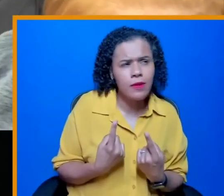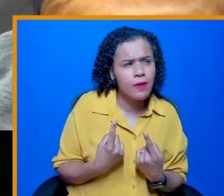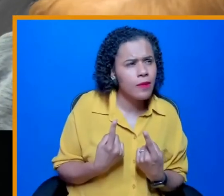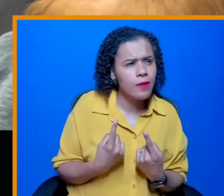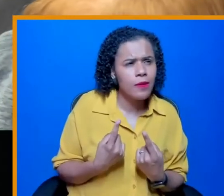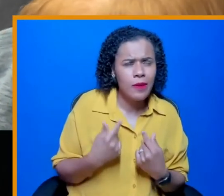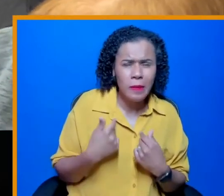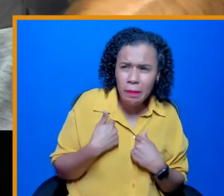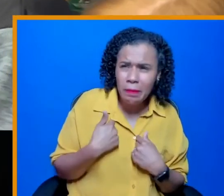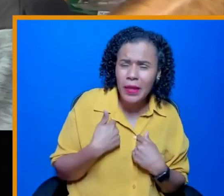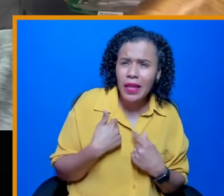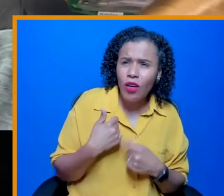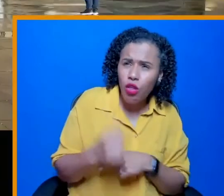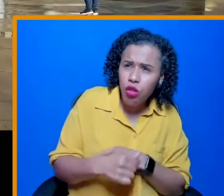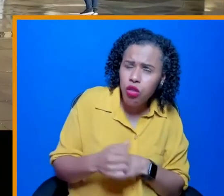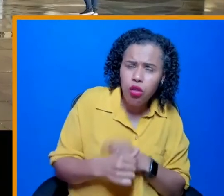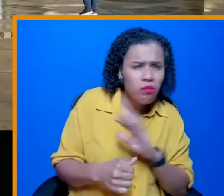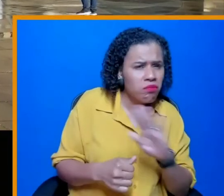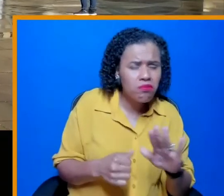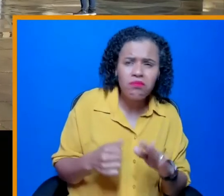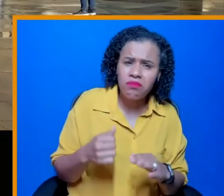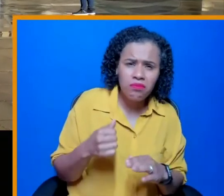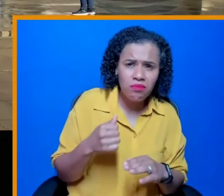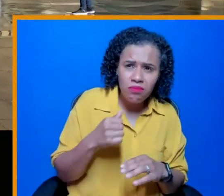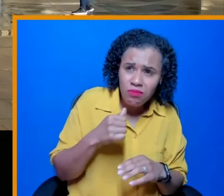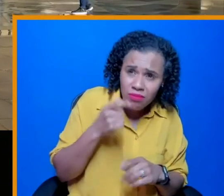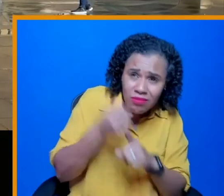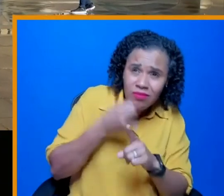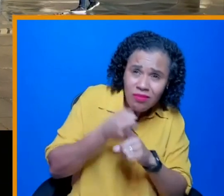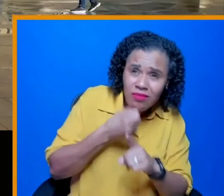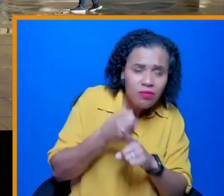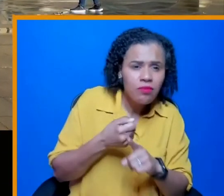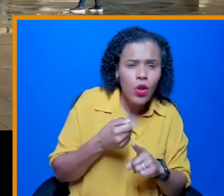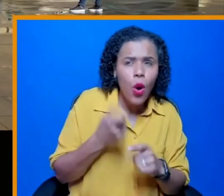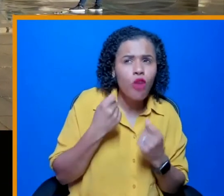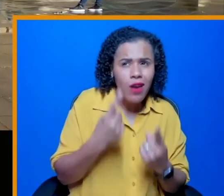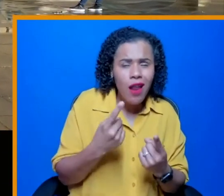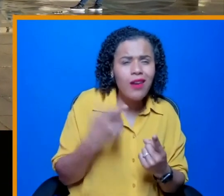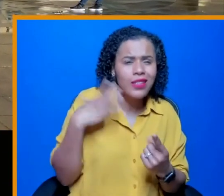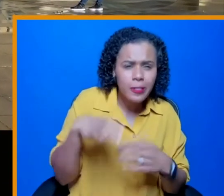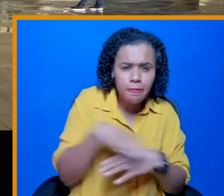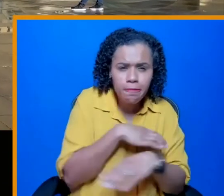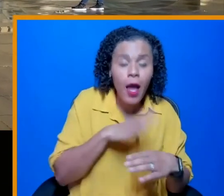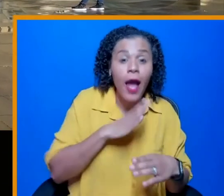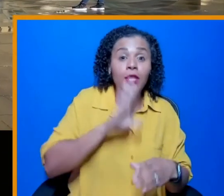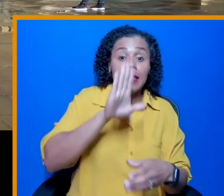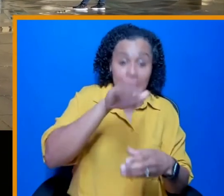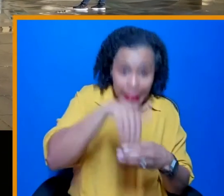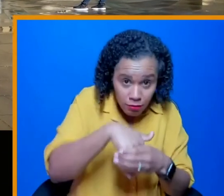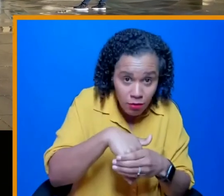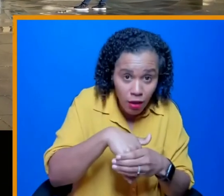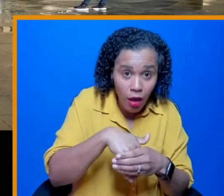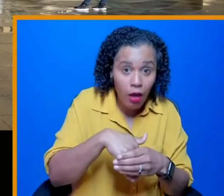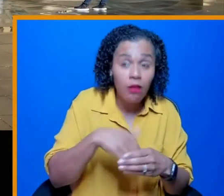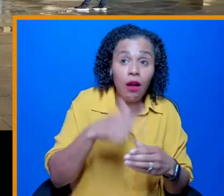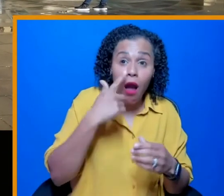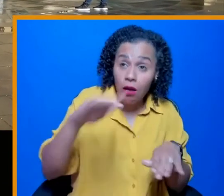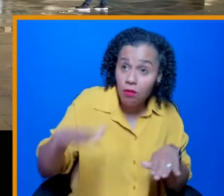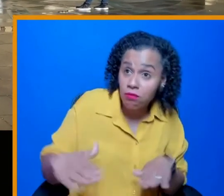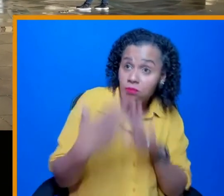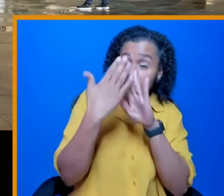point at shouting at the walls of this town hall. You had to actually be inside this town hall to be heard, and that was through the ballot